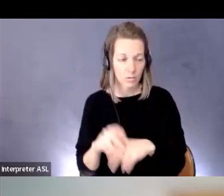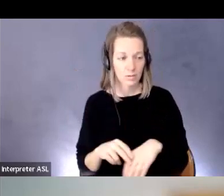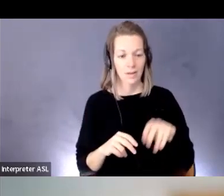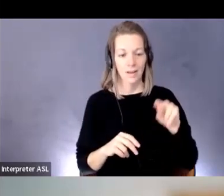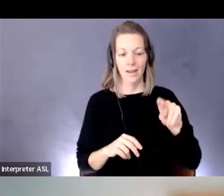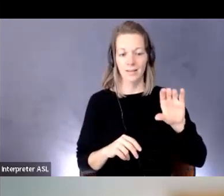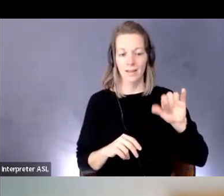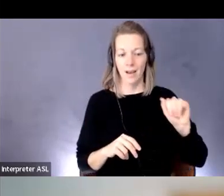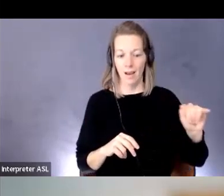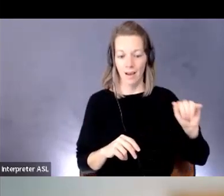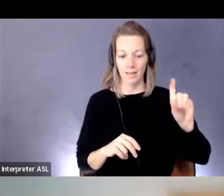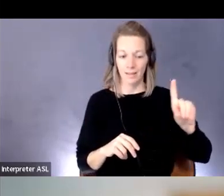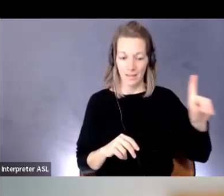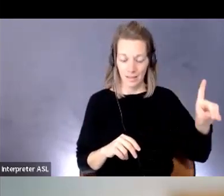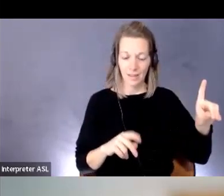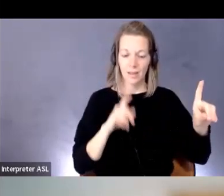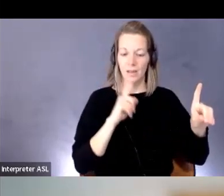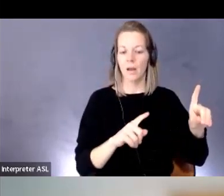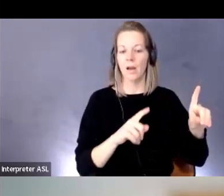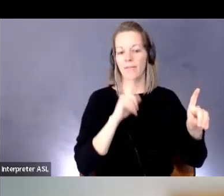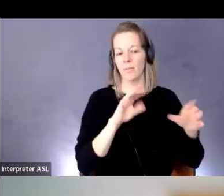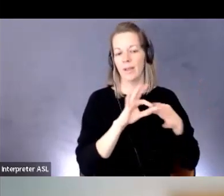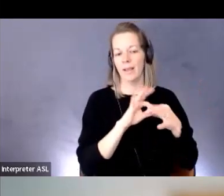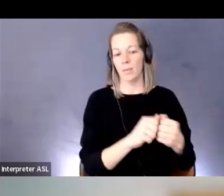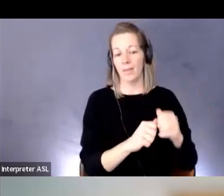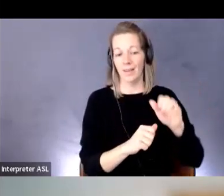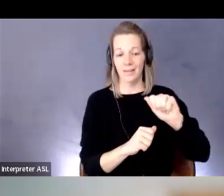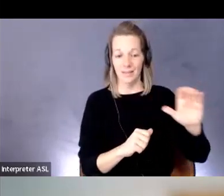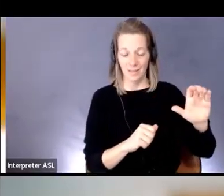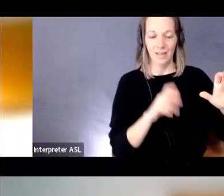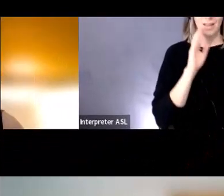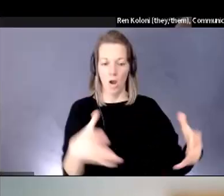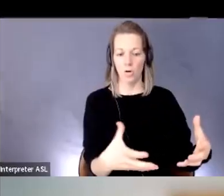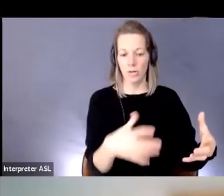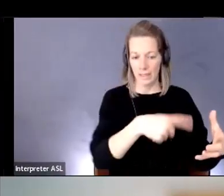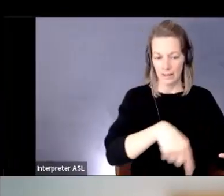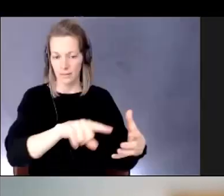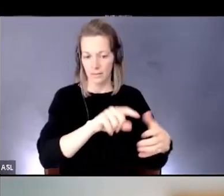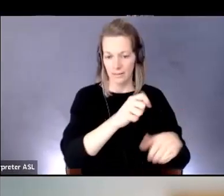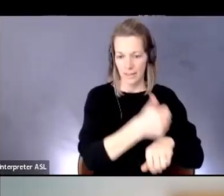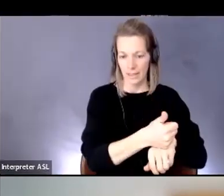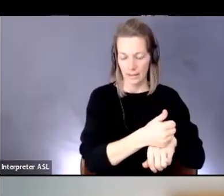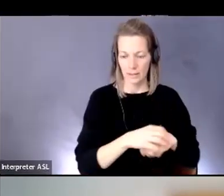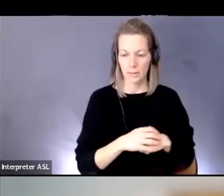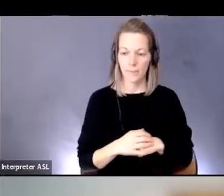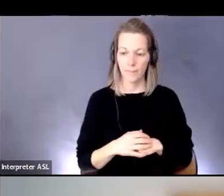NCIIDD gather information about people who need AAC in congregate settings.